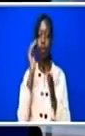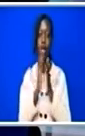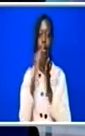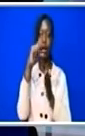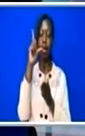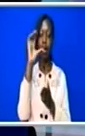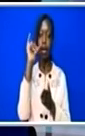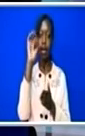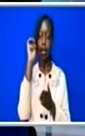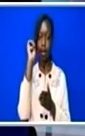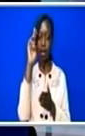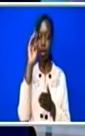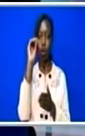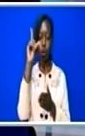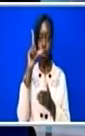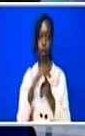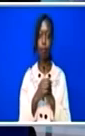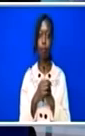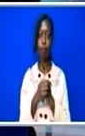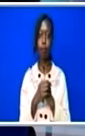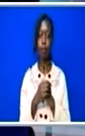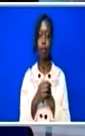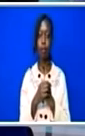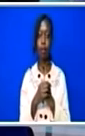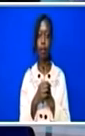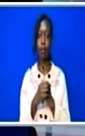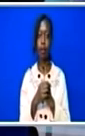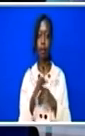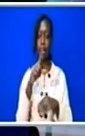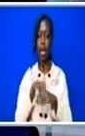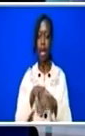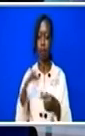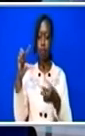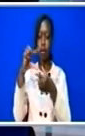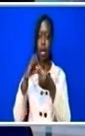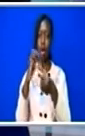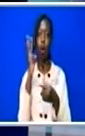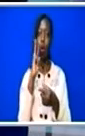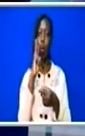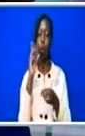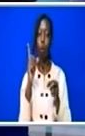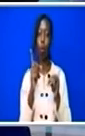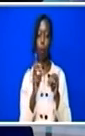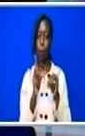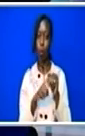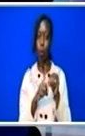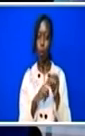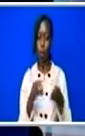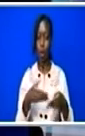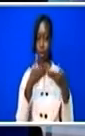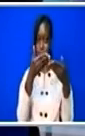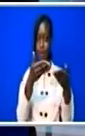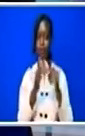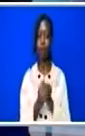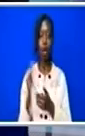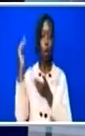condensation coming in because I've said a water molecule is given out. A water molecule is given out. I hope you're getting the story. Yes, I am.